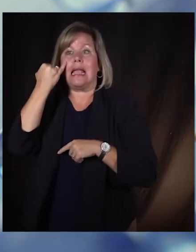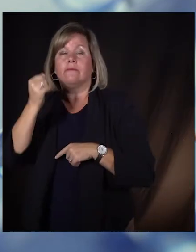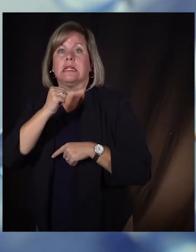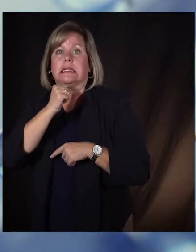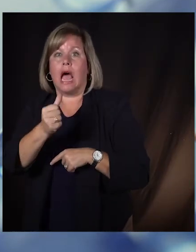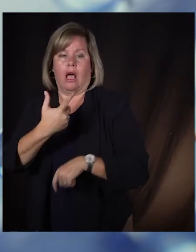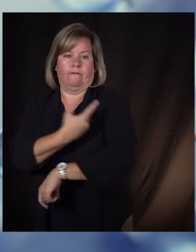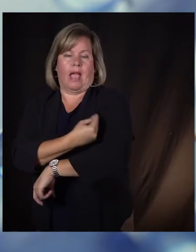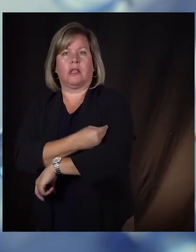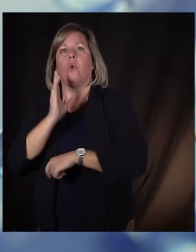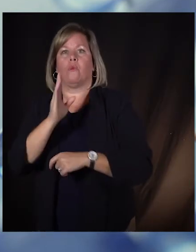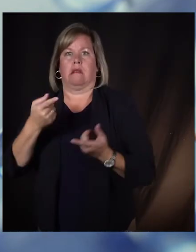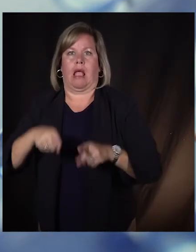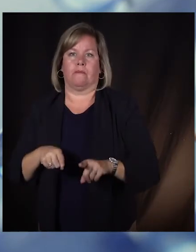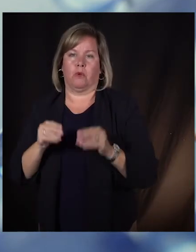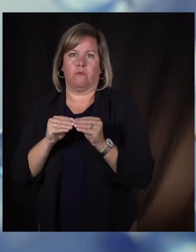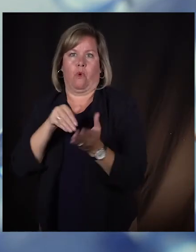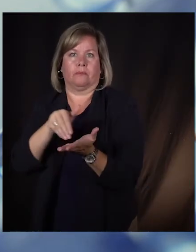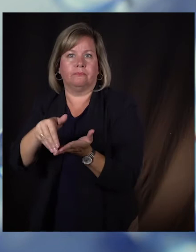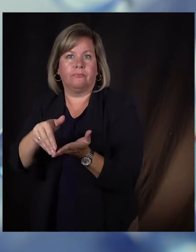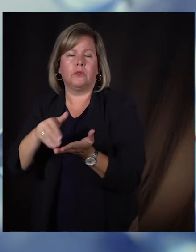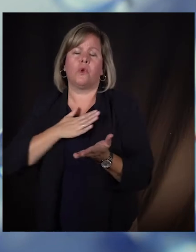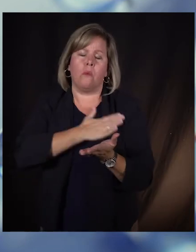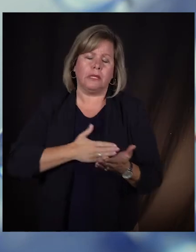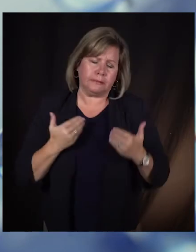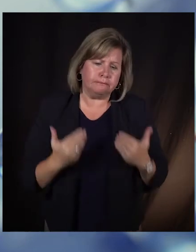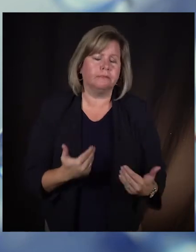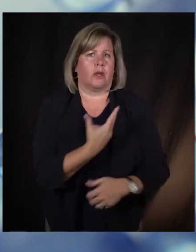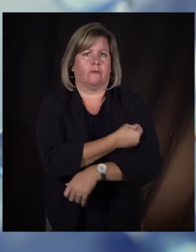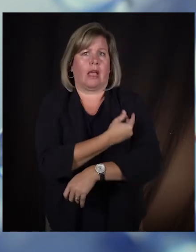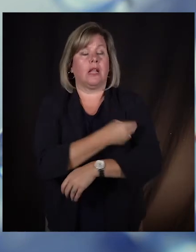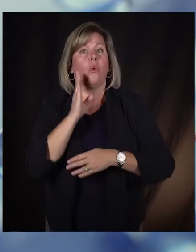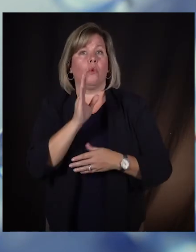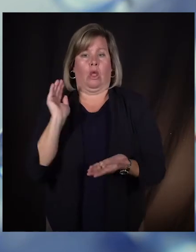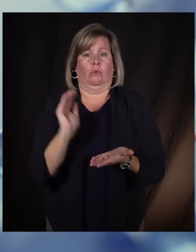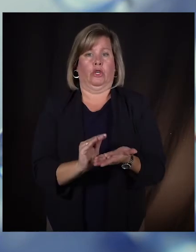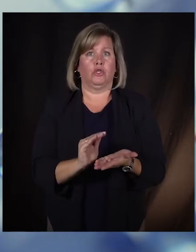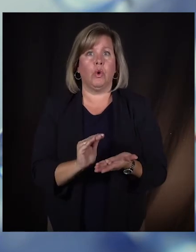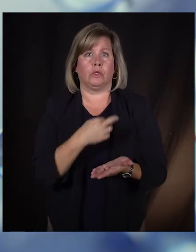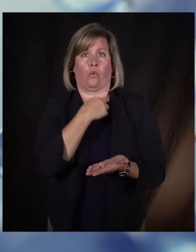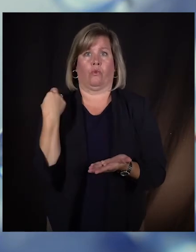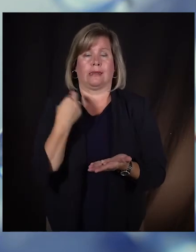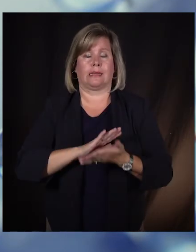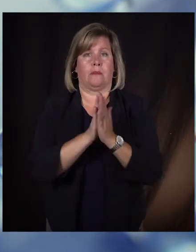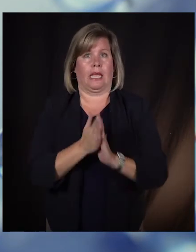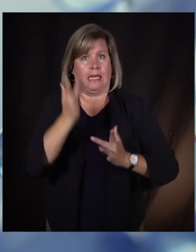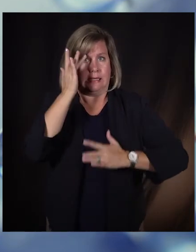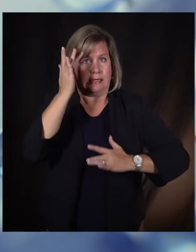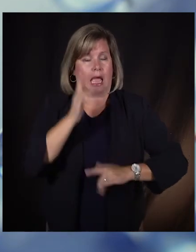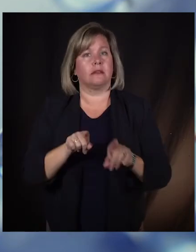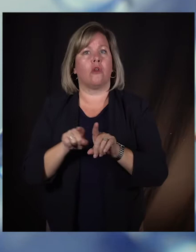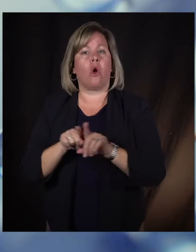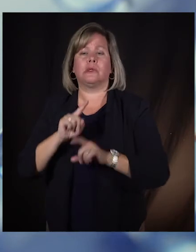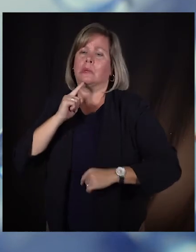So please get vaccinated. It reduces your risk of getting sick to begin with. It also significantly reduces your risk of serious